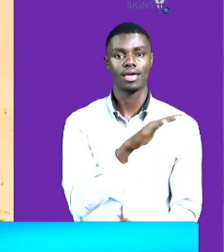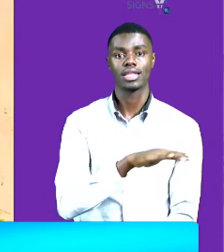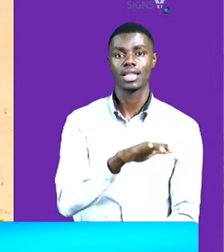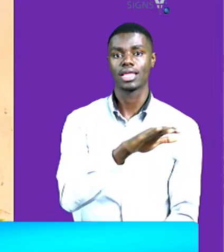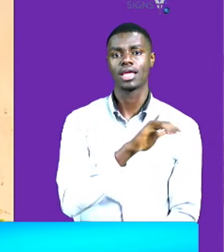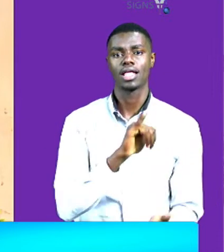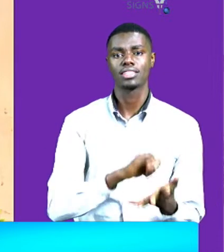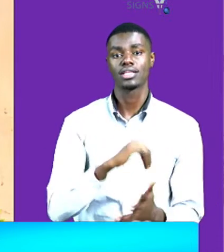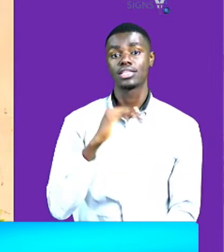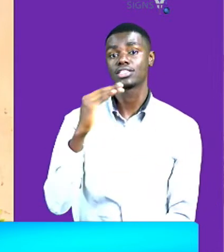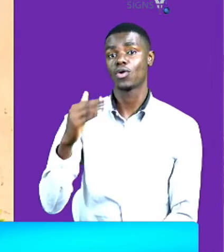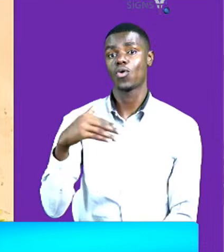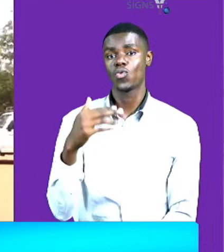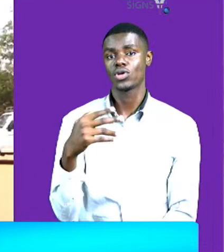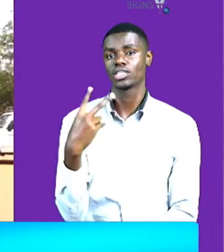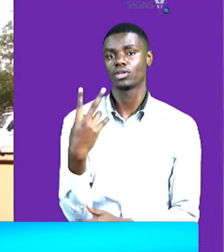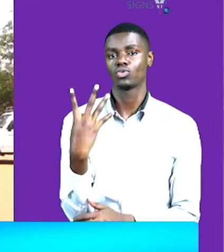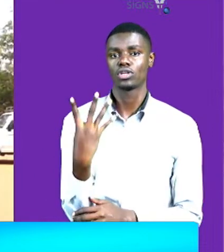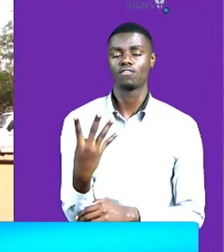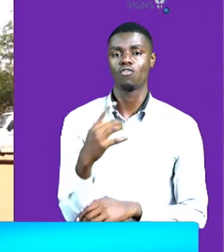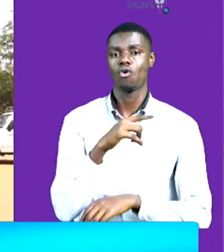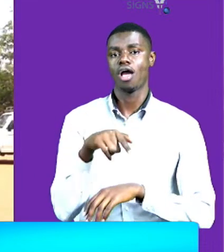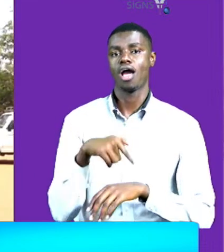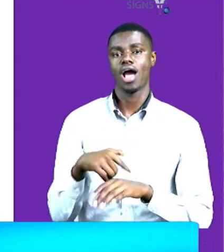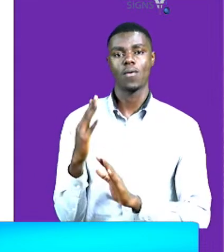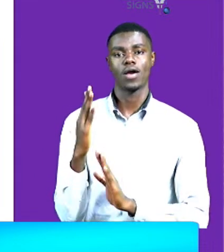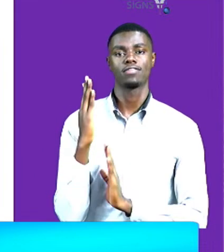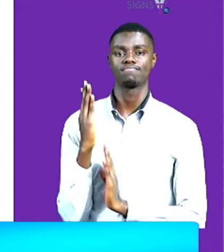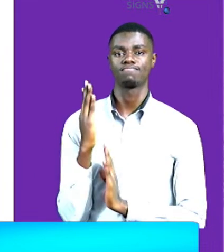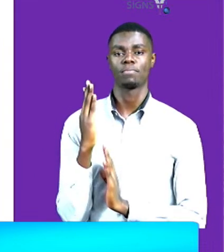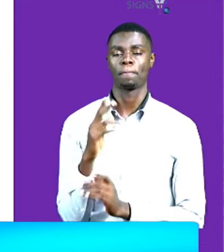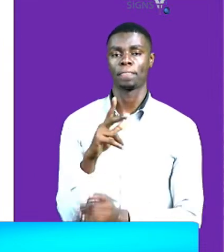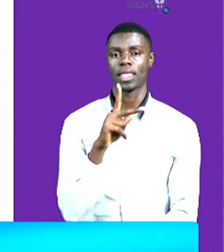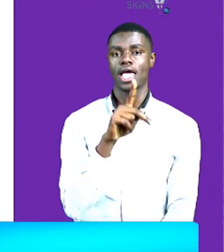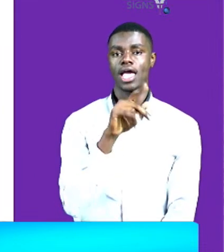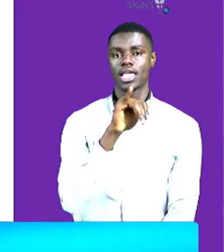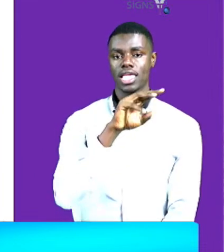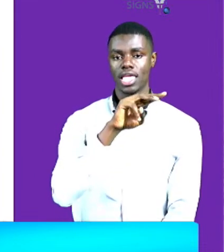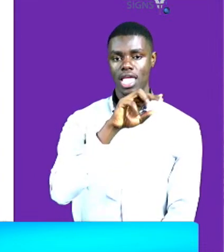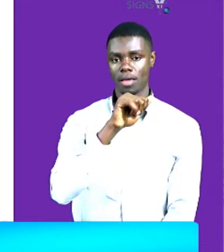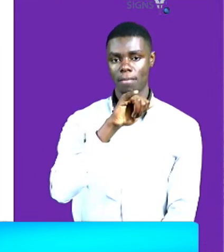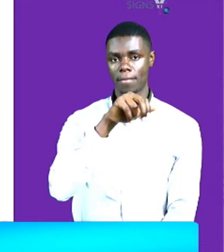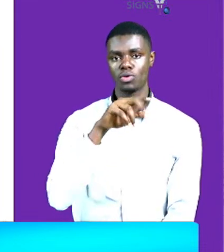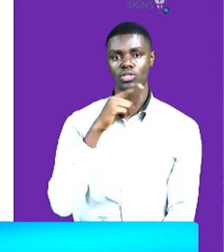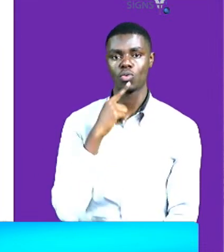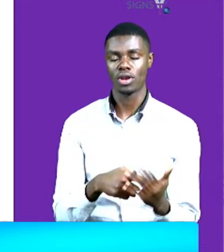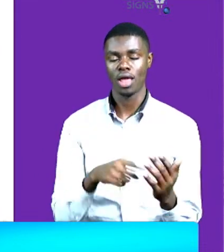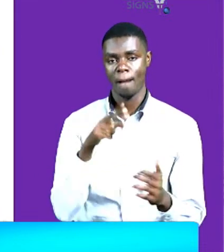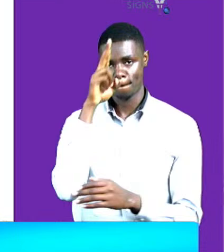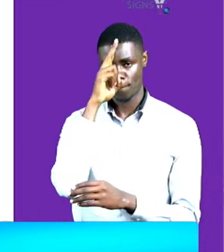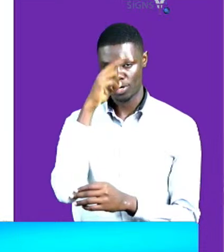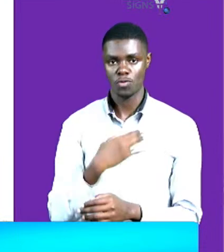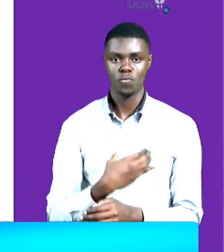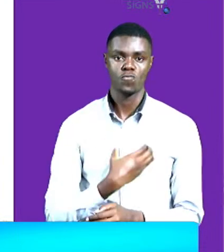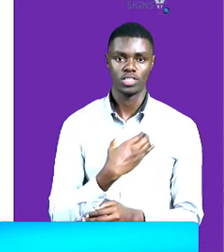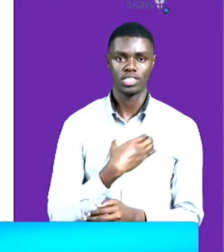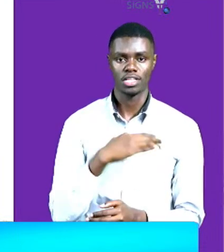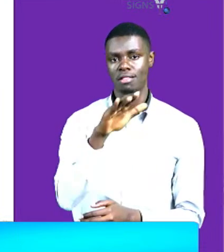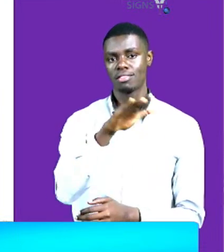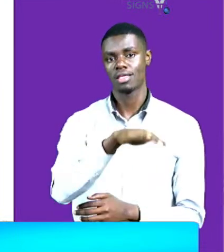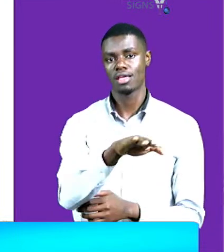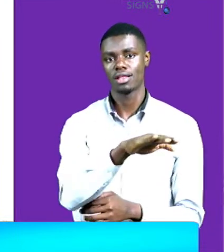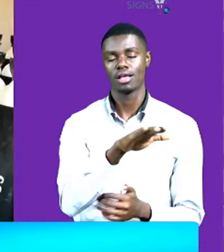that is always under 24-hour guard. Kemayo also said that police officers visited the